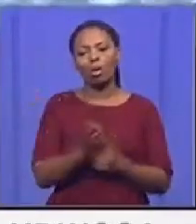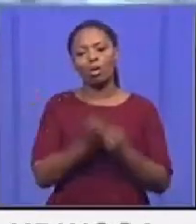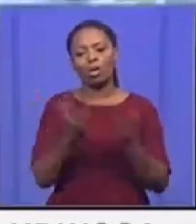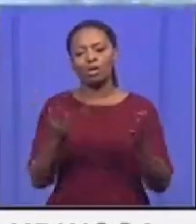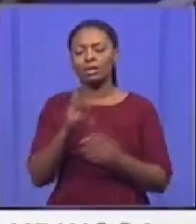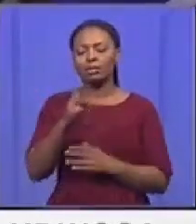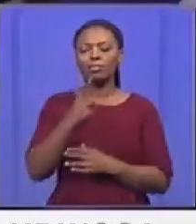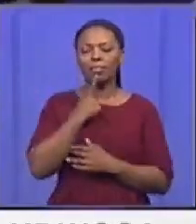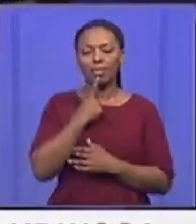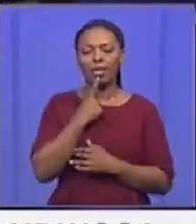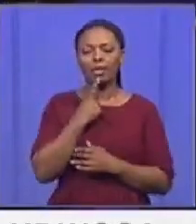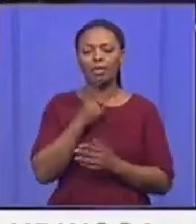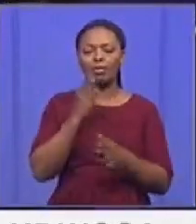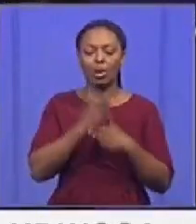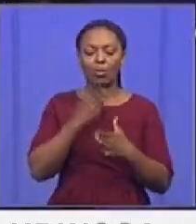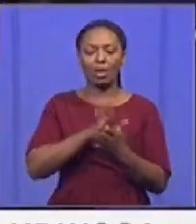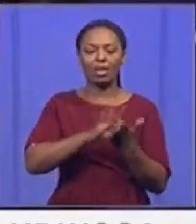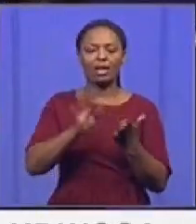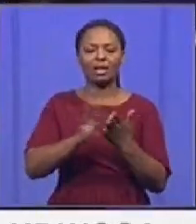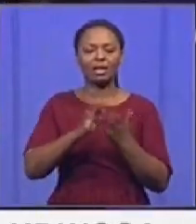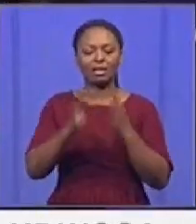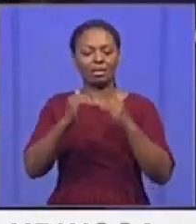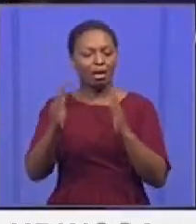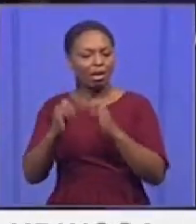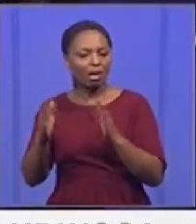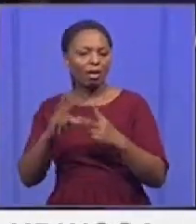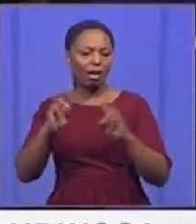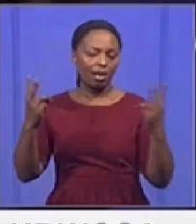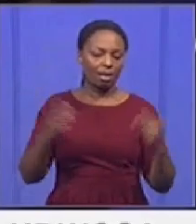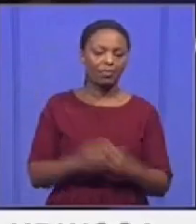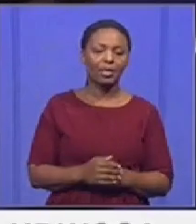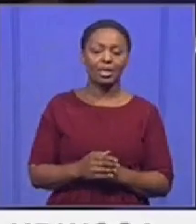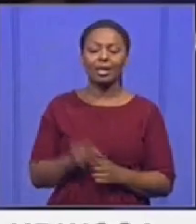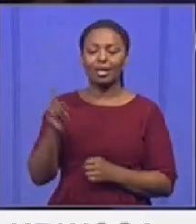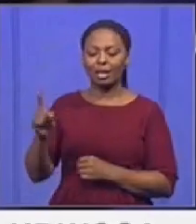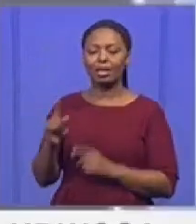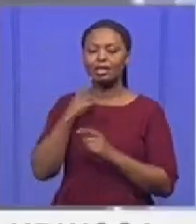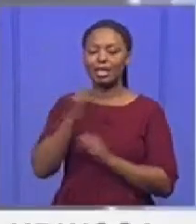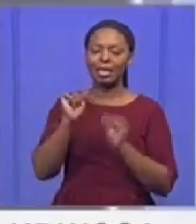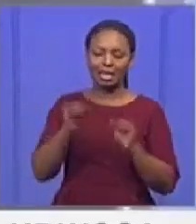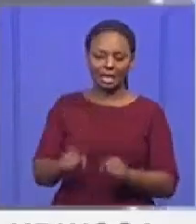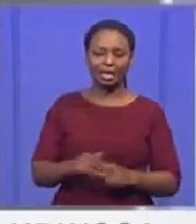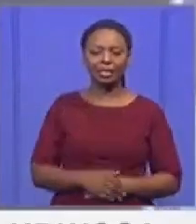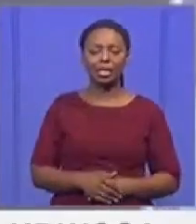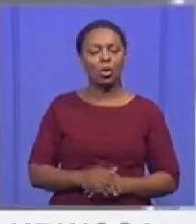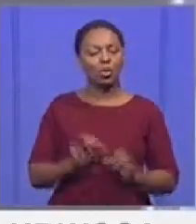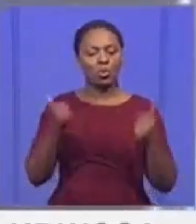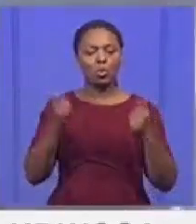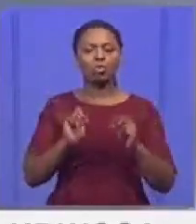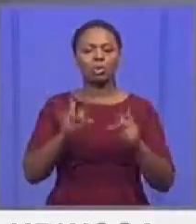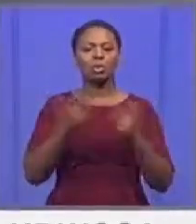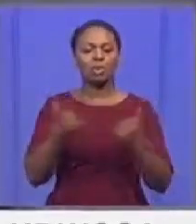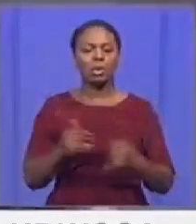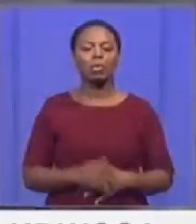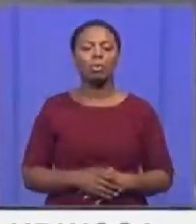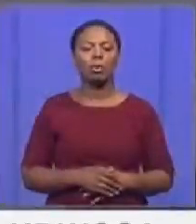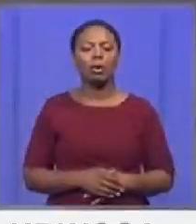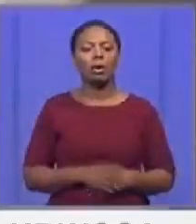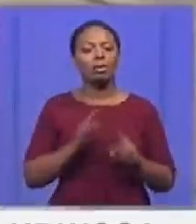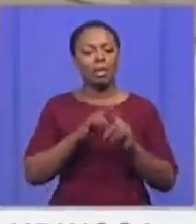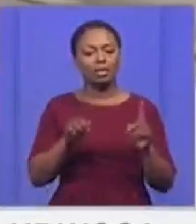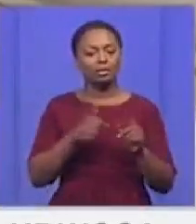basadi. Mokgatlho wa UDWOSA o re lefase e le kgato entle go ditshwanelo tsa badiri ba mo lapeng go se latele